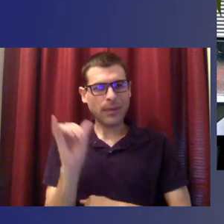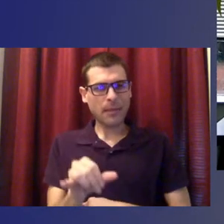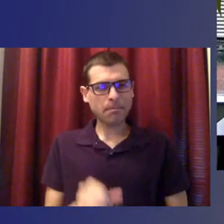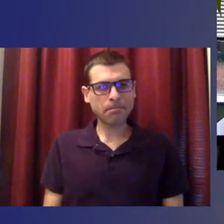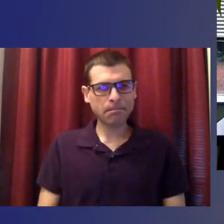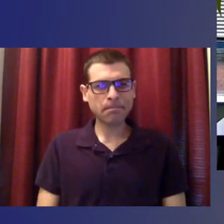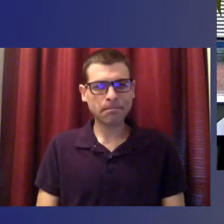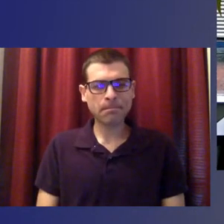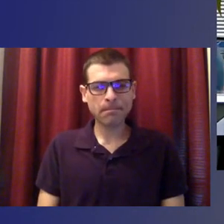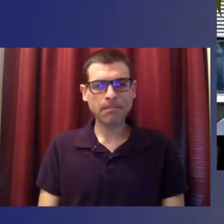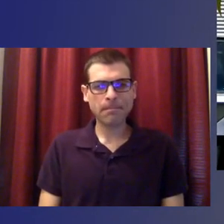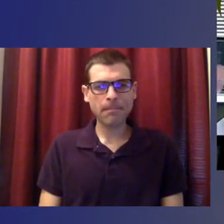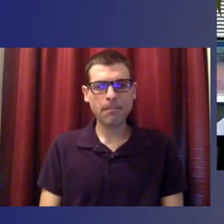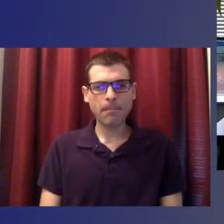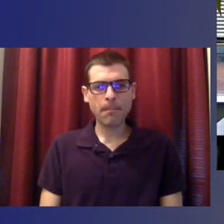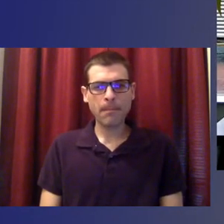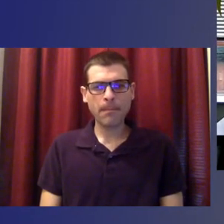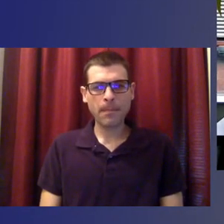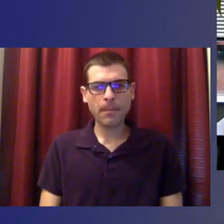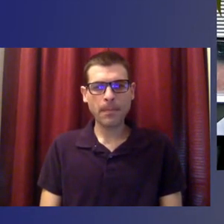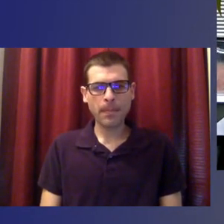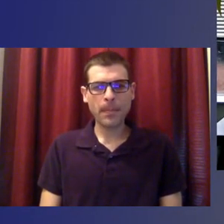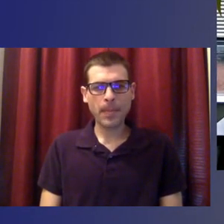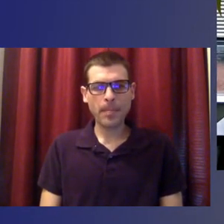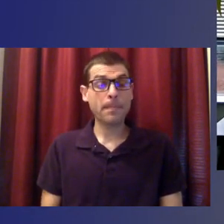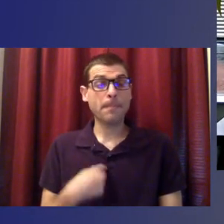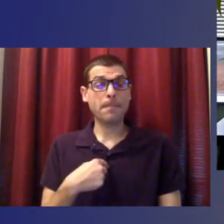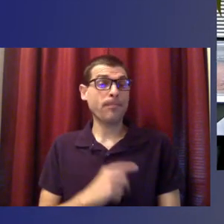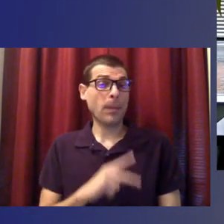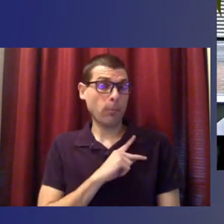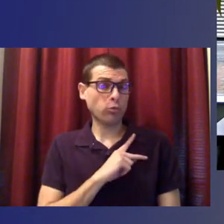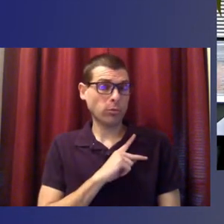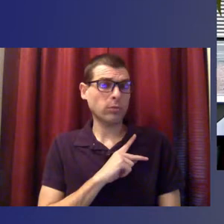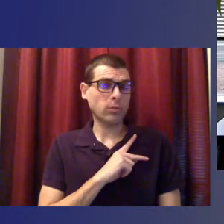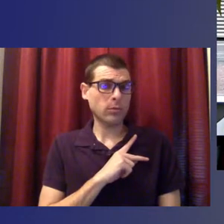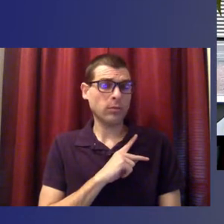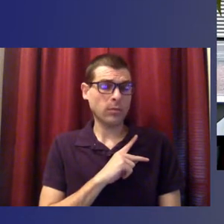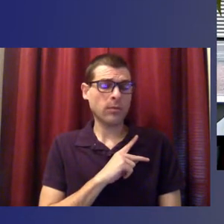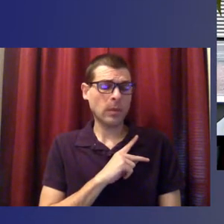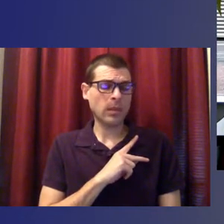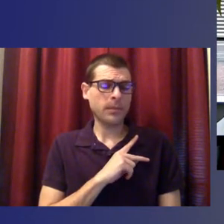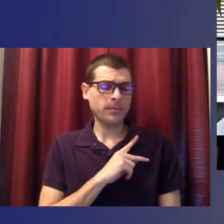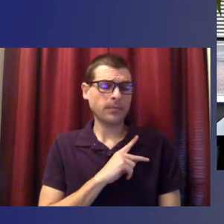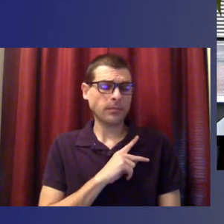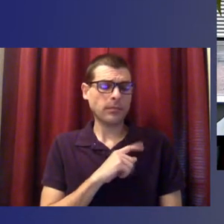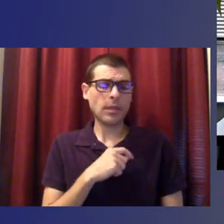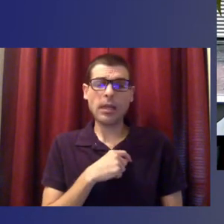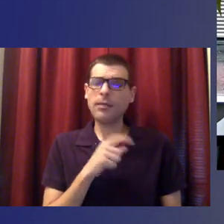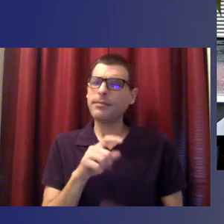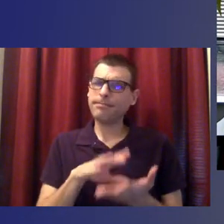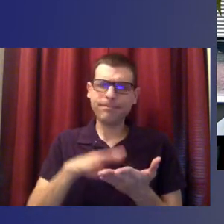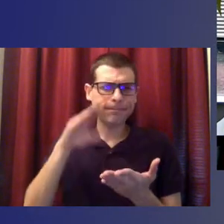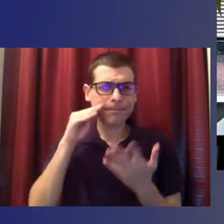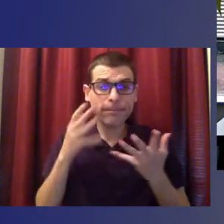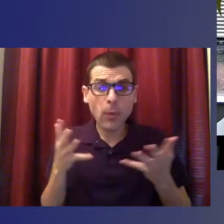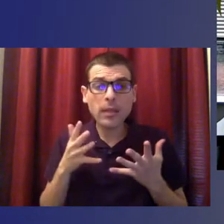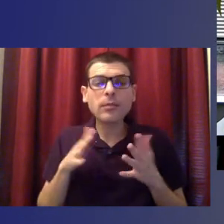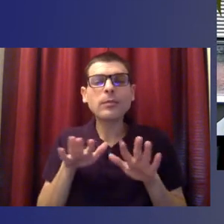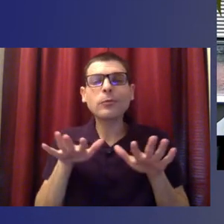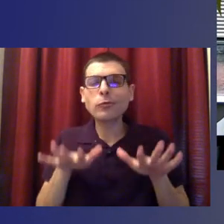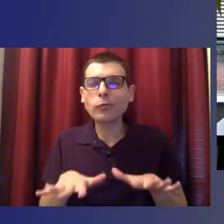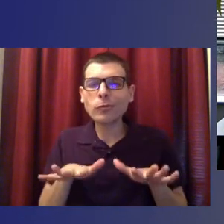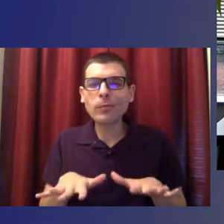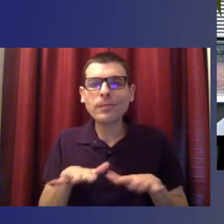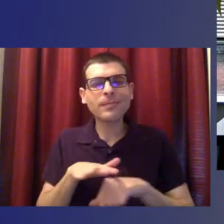been, for me personally, that's been the hardest is learning to slow down. There's a lot